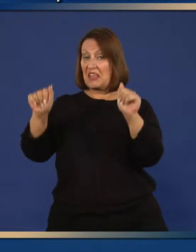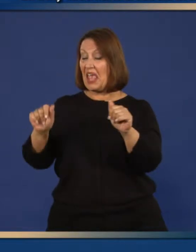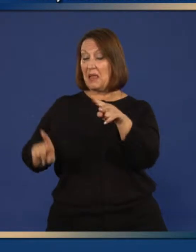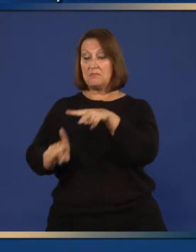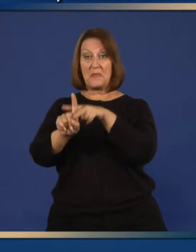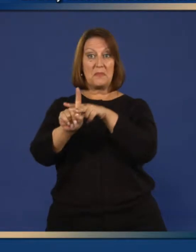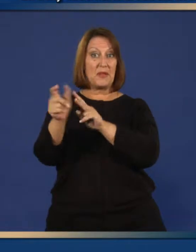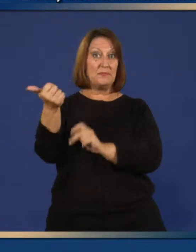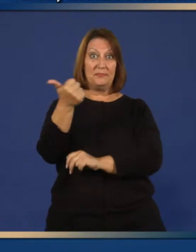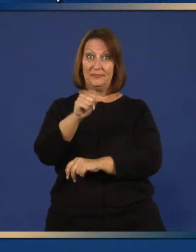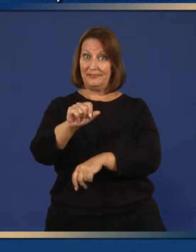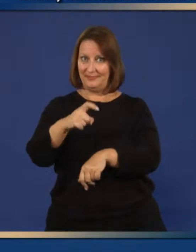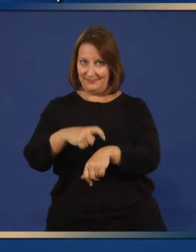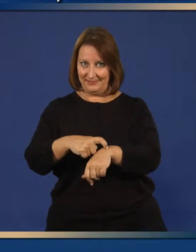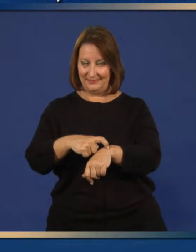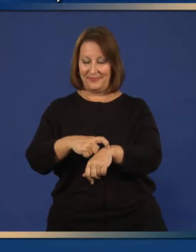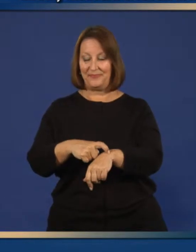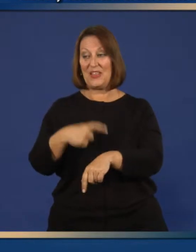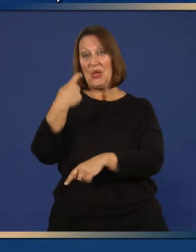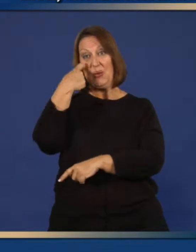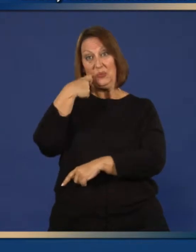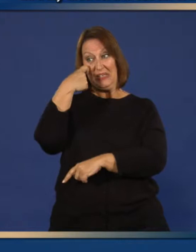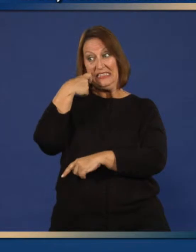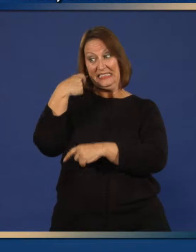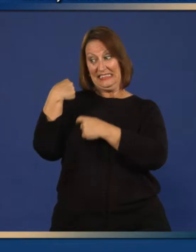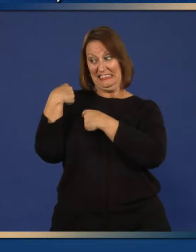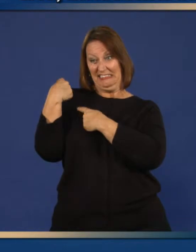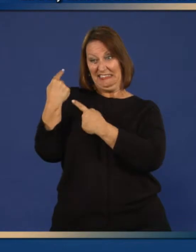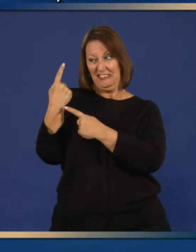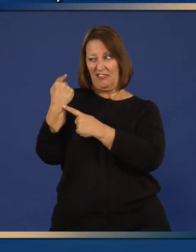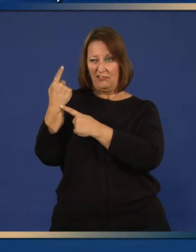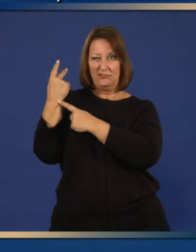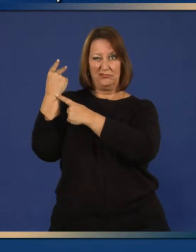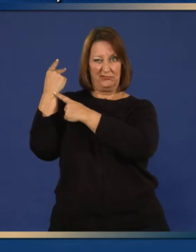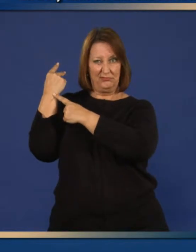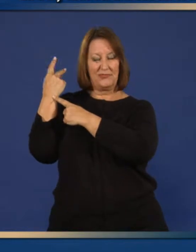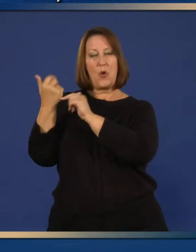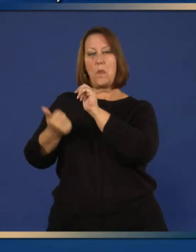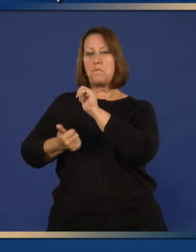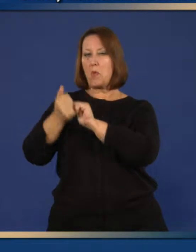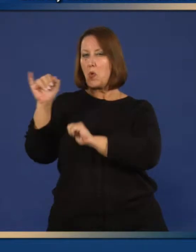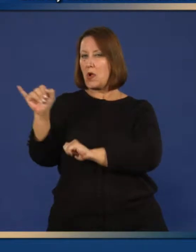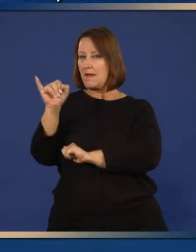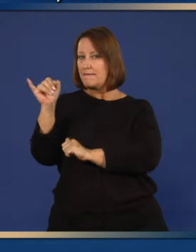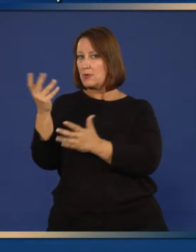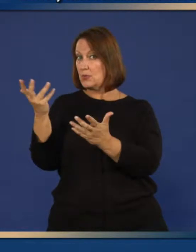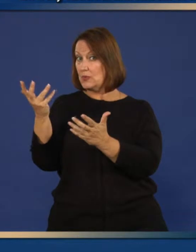In recent seasons, most infections have occurred in January and February.